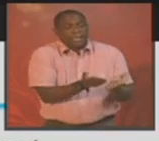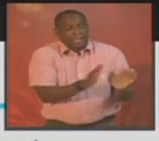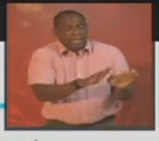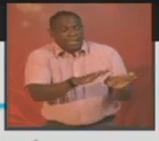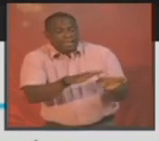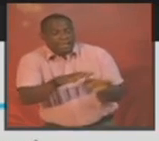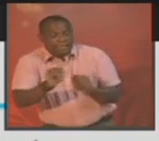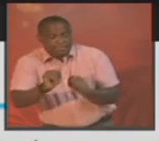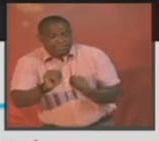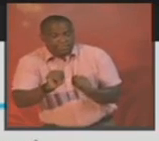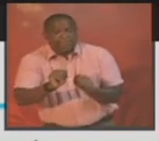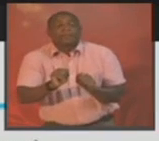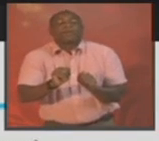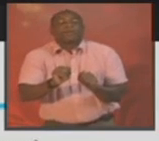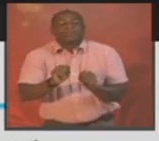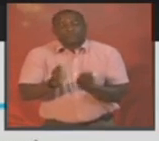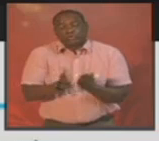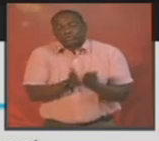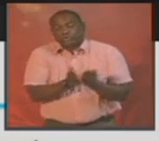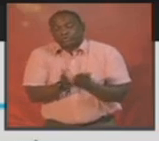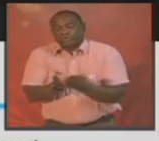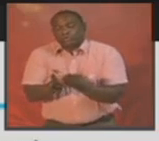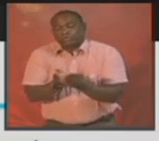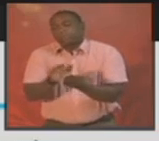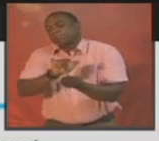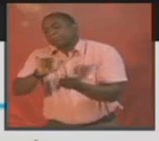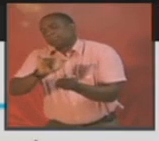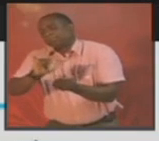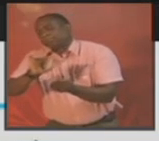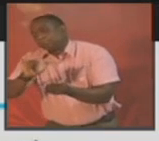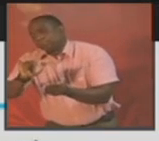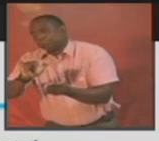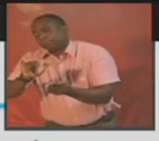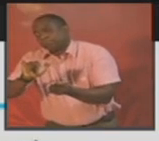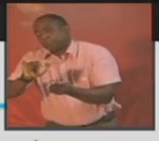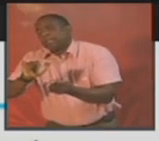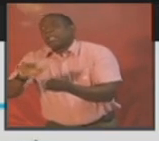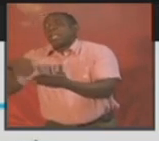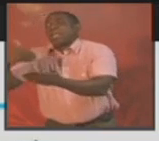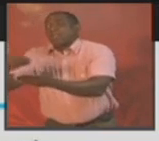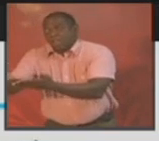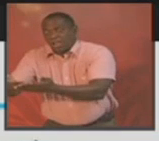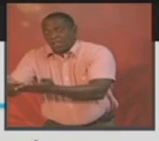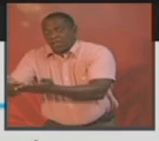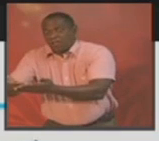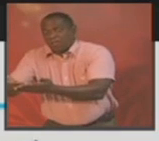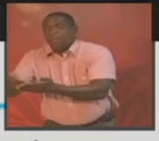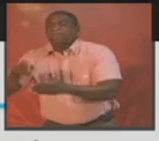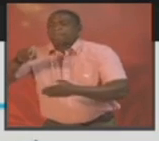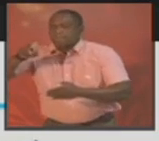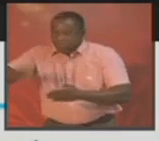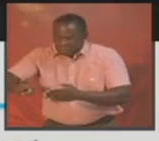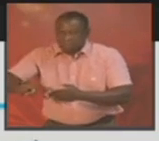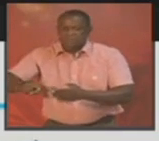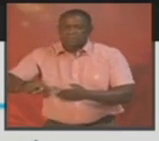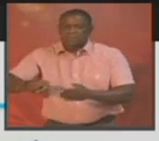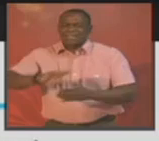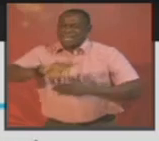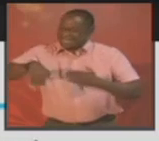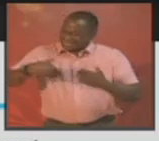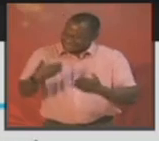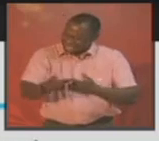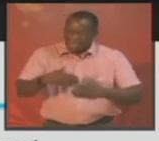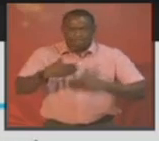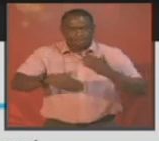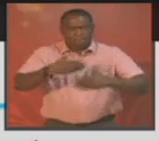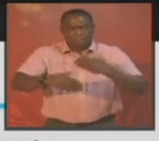in the quality, safety, and efficacy of that drug before it leaves a particular site. Where we also would request